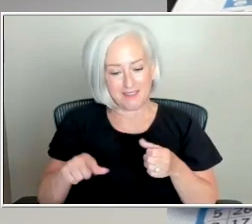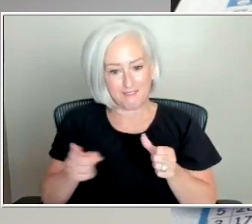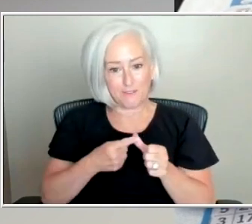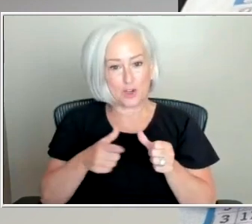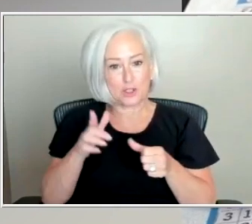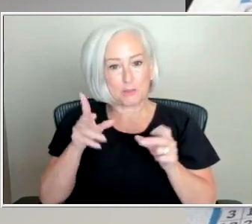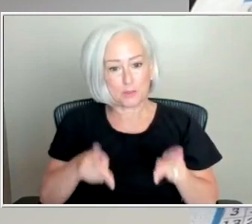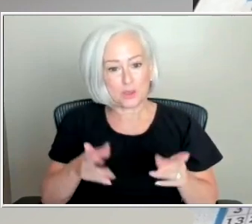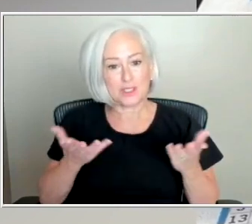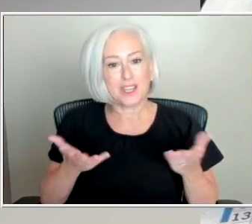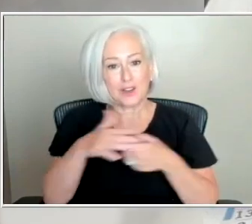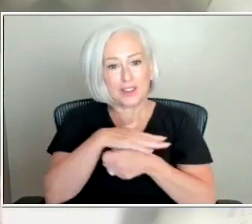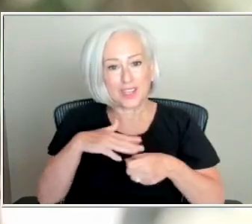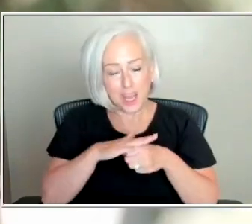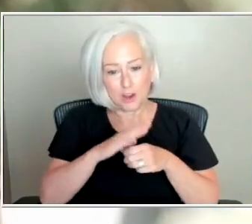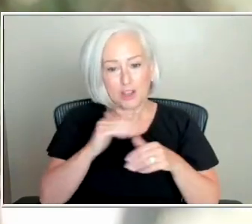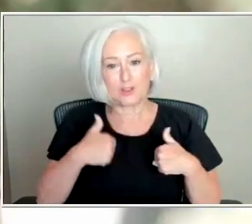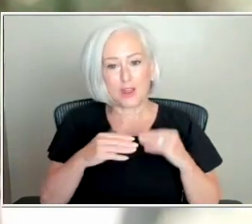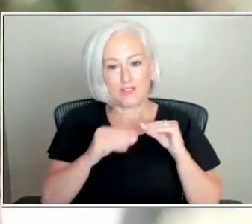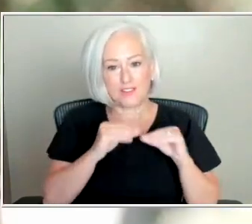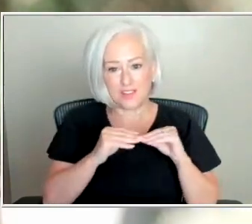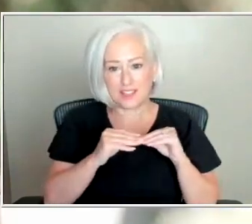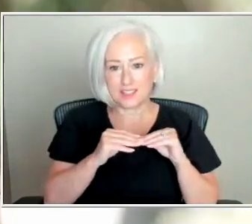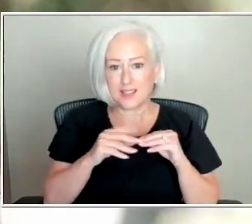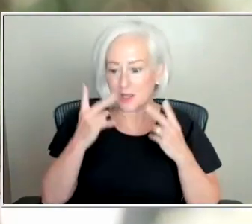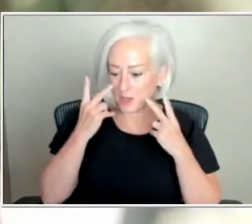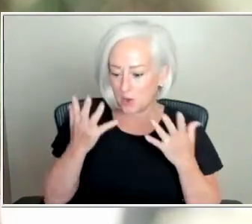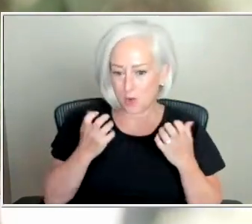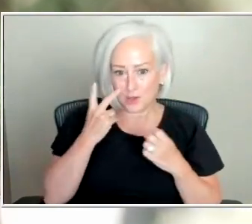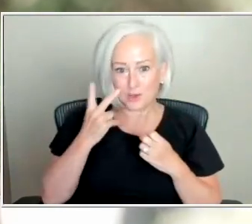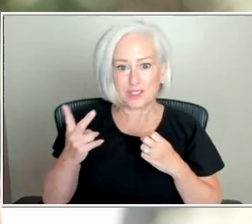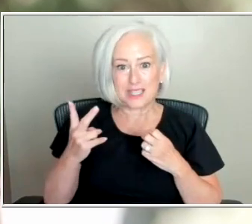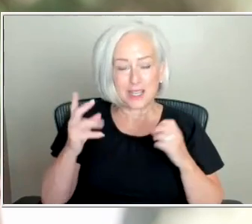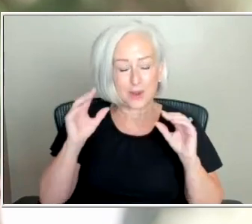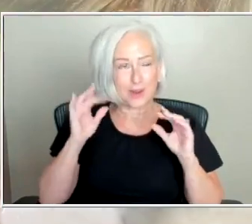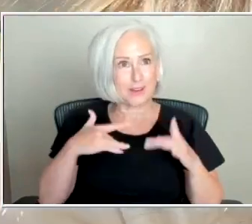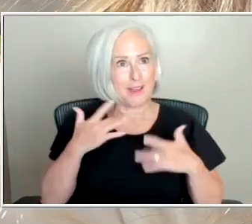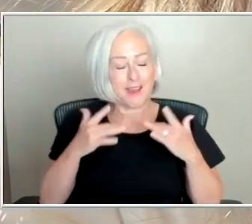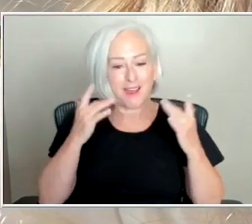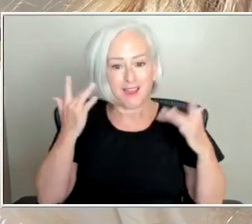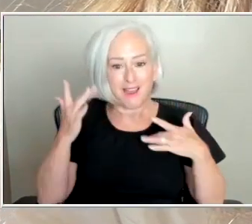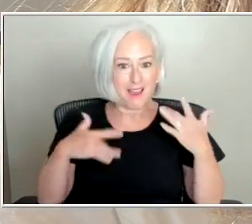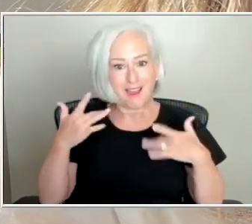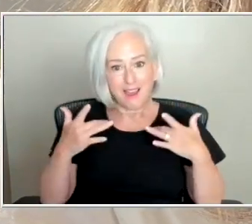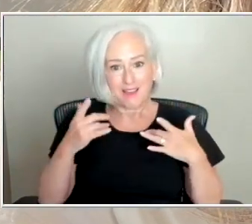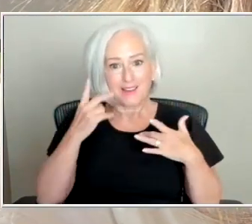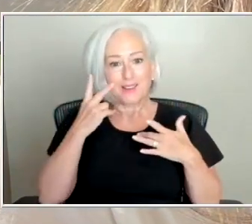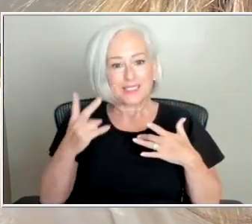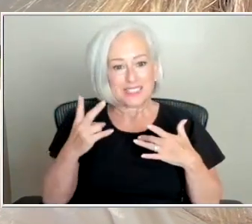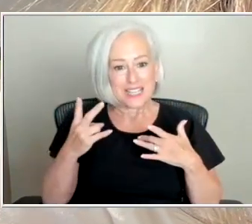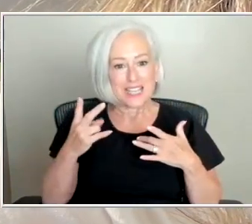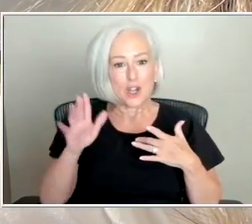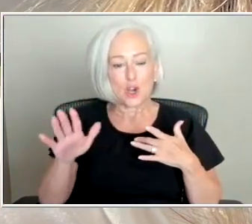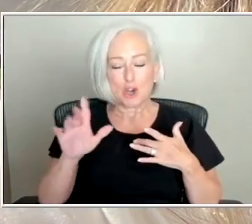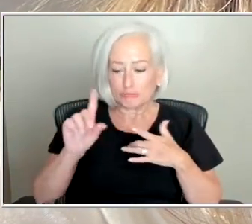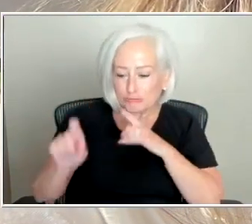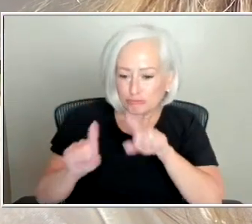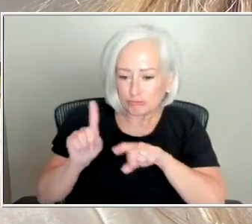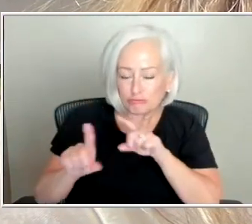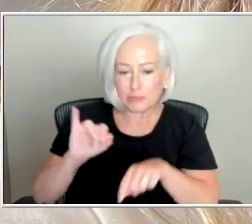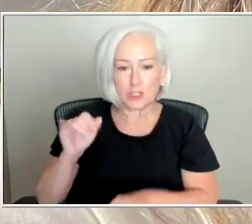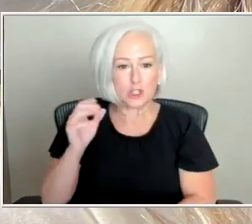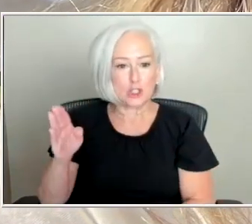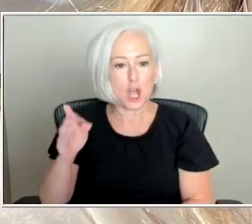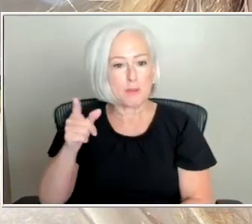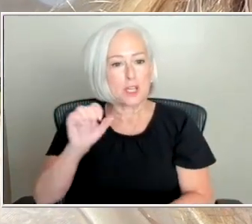up, just ask her about her job. Oh my gosh, I love it. Working as a special education teacher with the kiddos at Kip Endeavor Academy